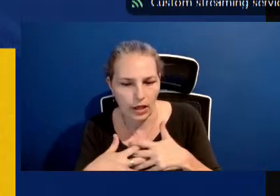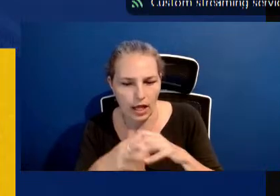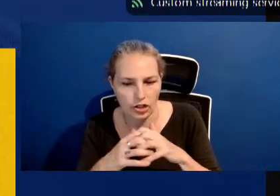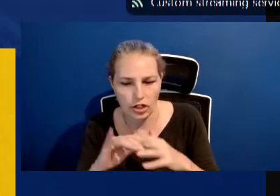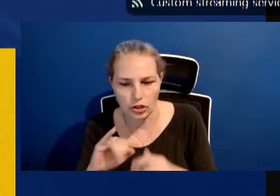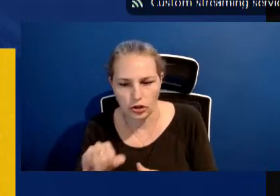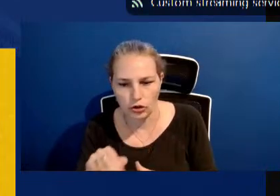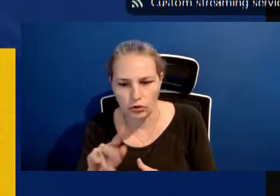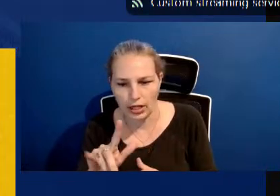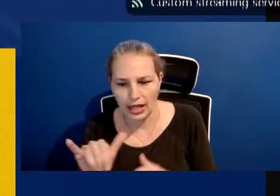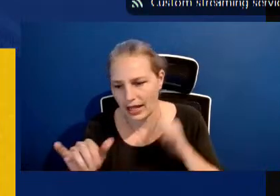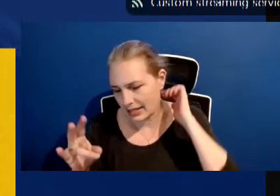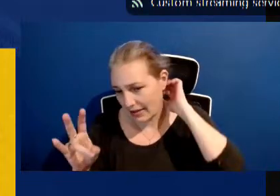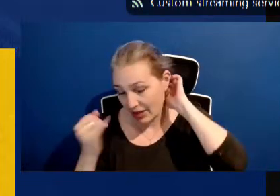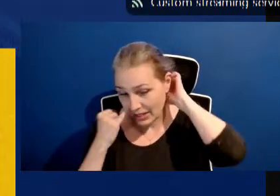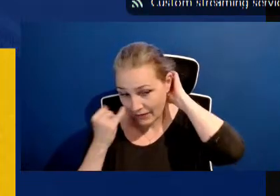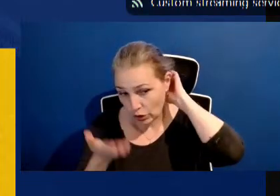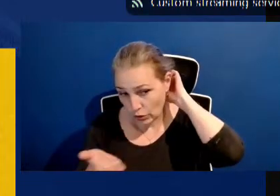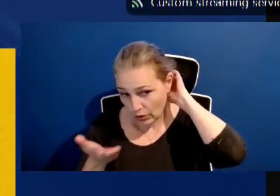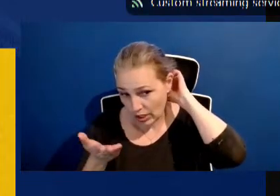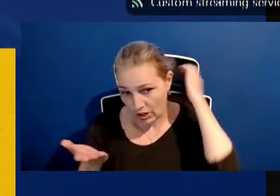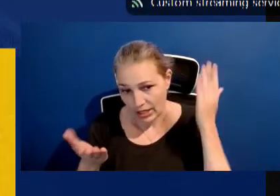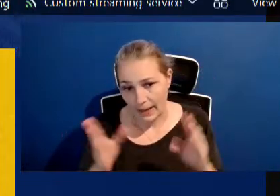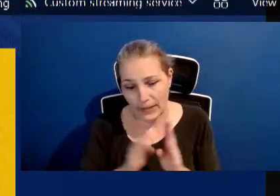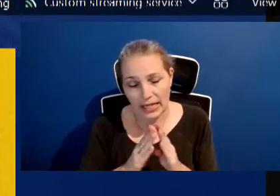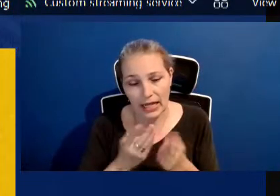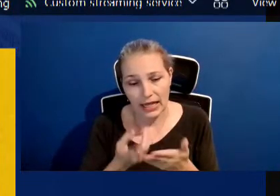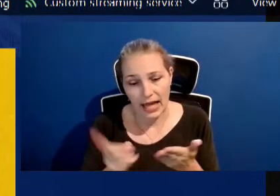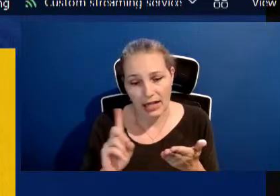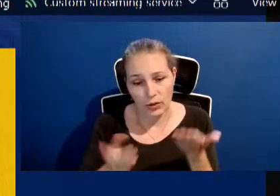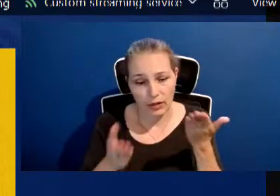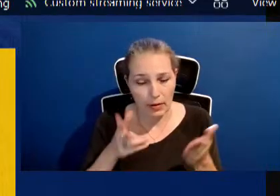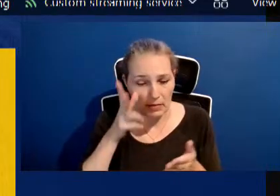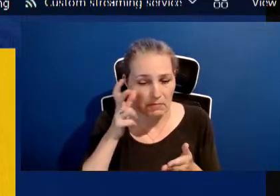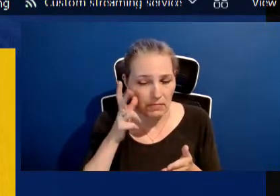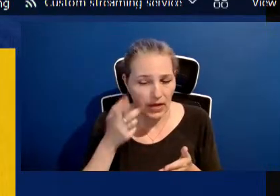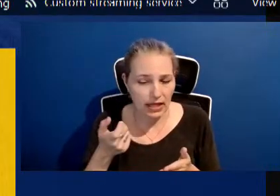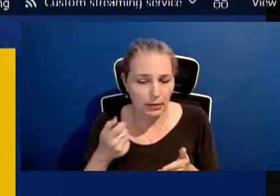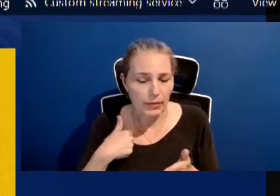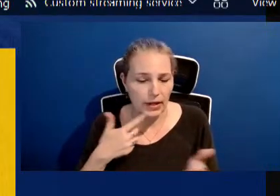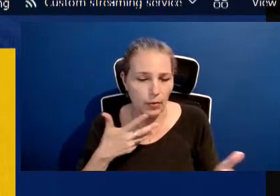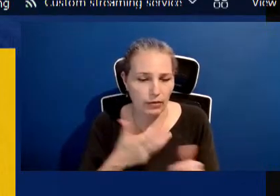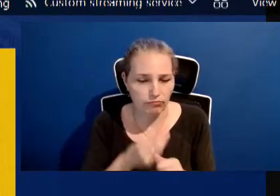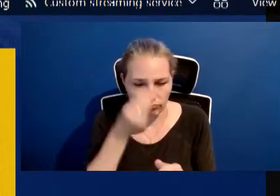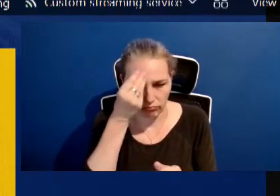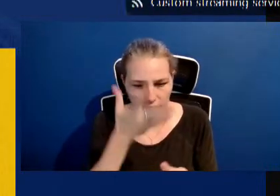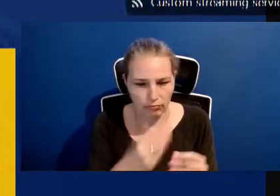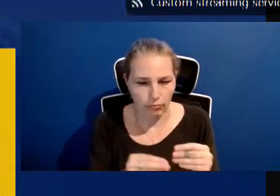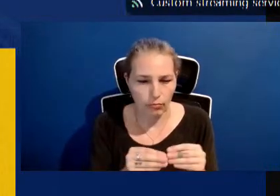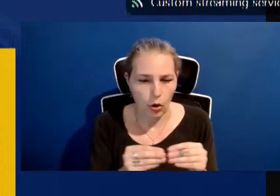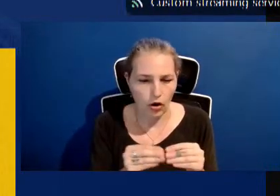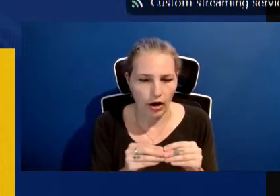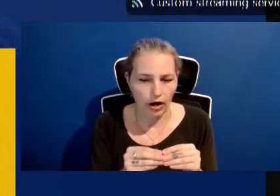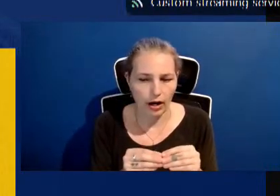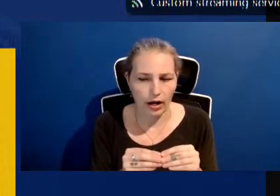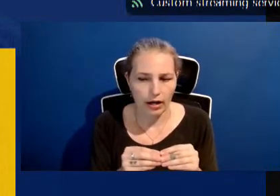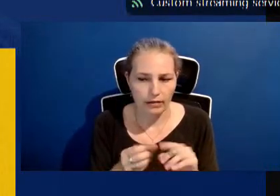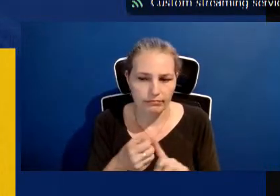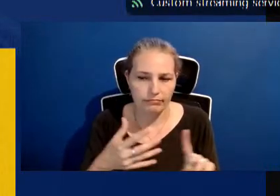those of you who were here last week, you probably heard a little bit, but hopefully today I can give you some updates and also provide you some other